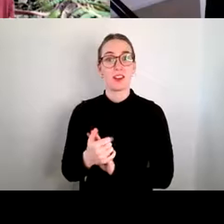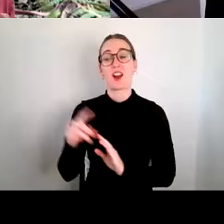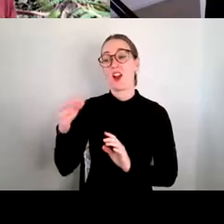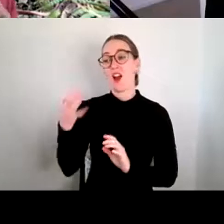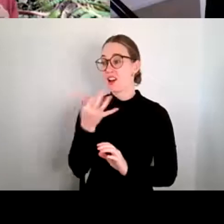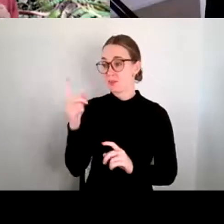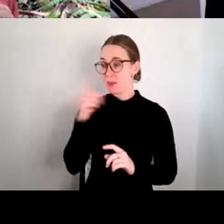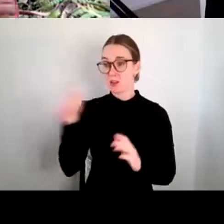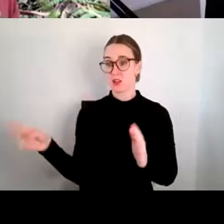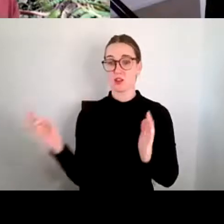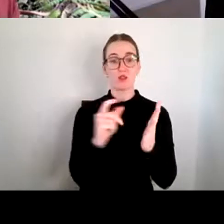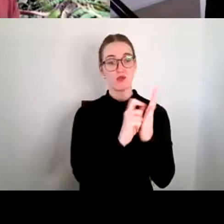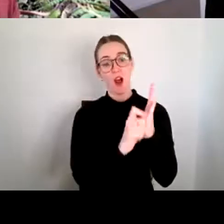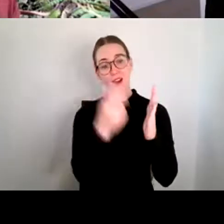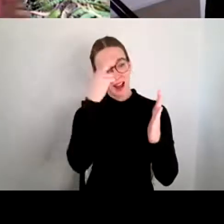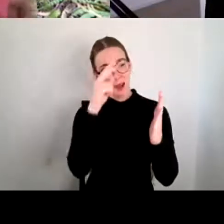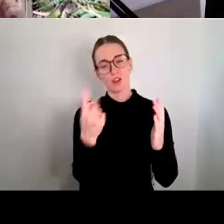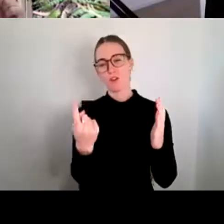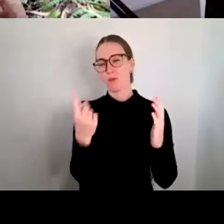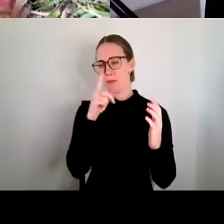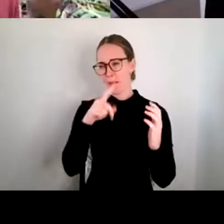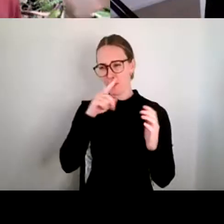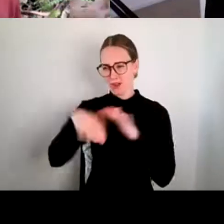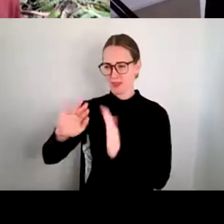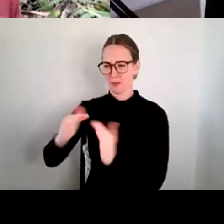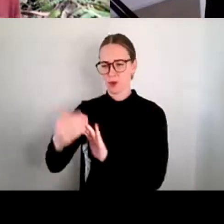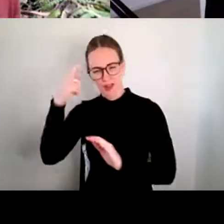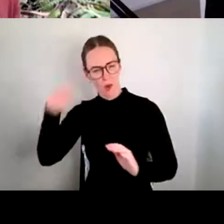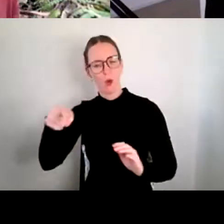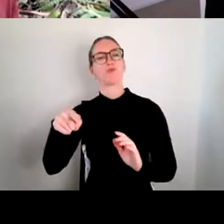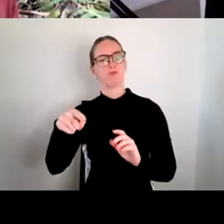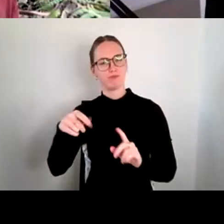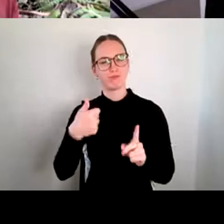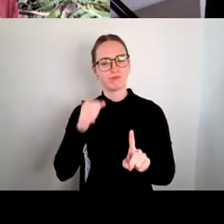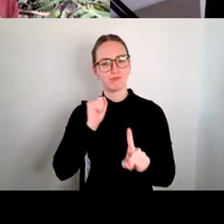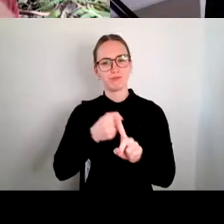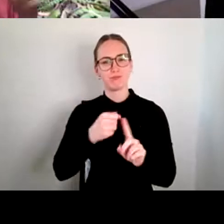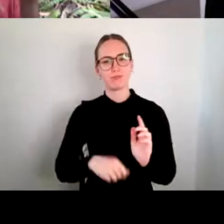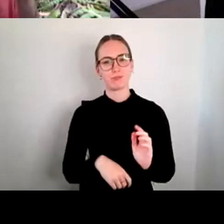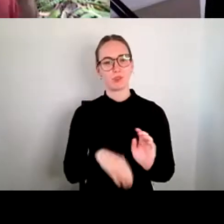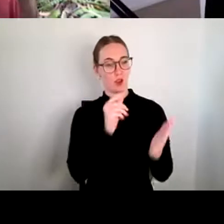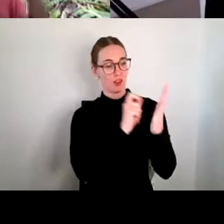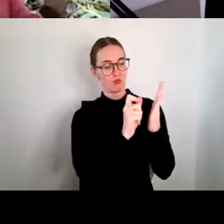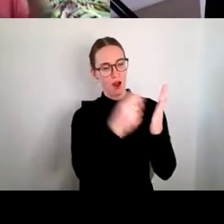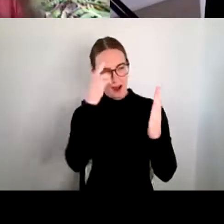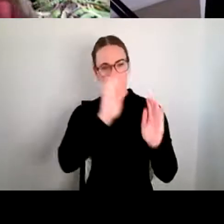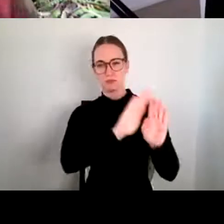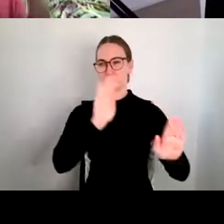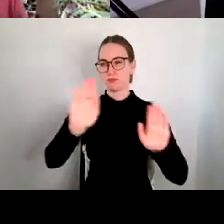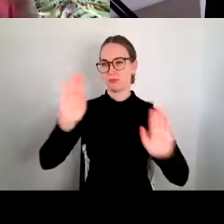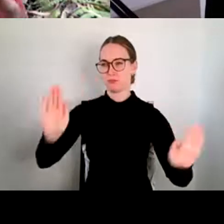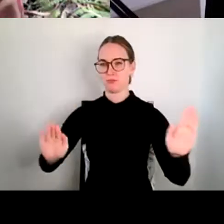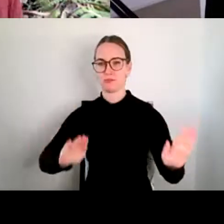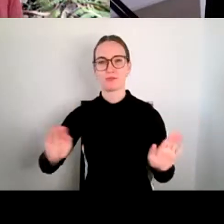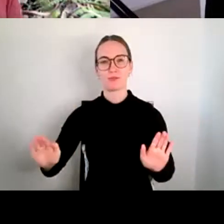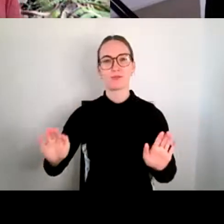note, and then we pin that to the wall, and then with exponential amounts of red thread, just sort of mapped all of the